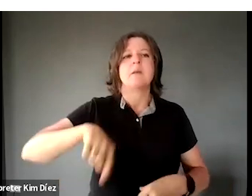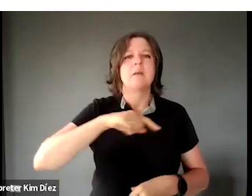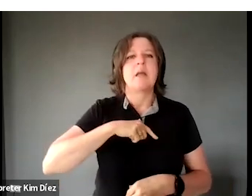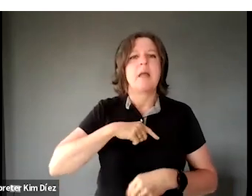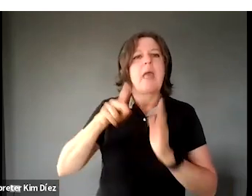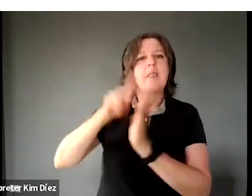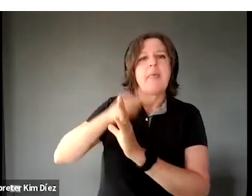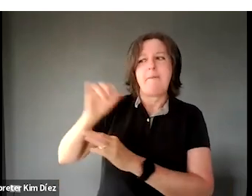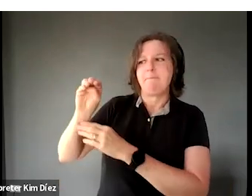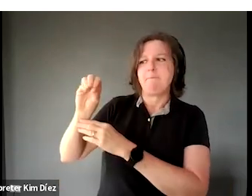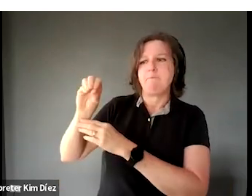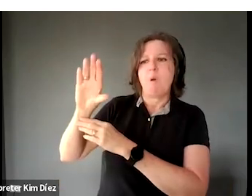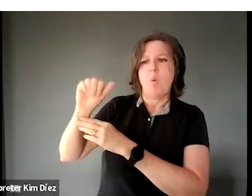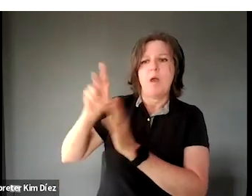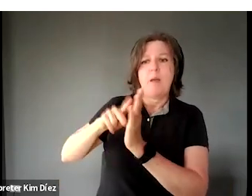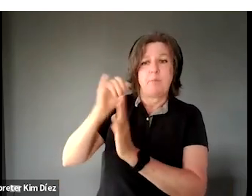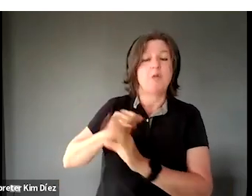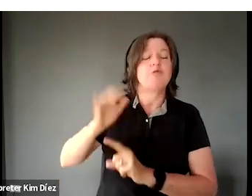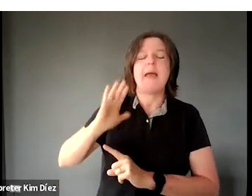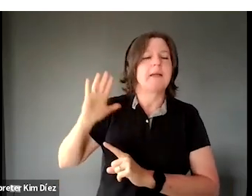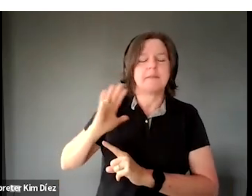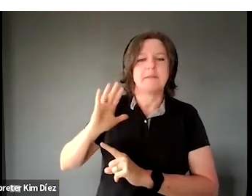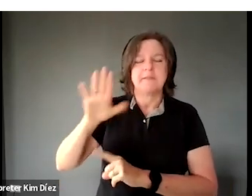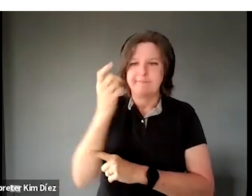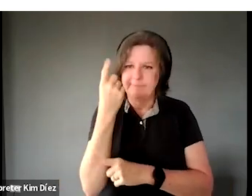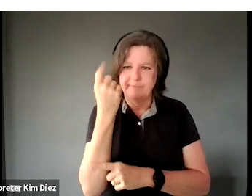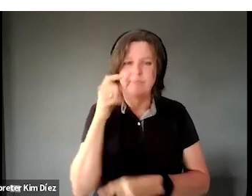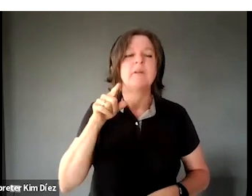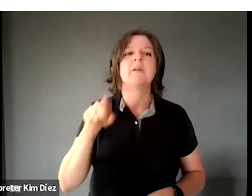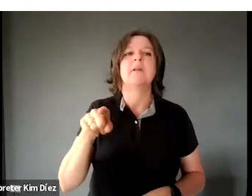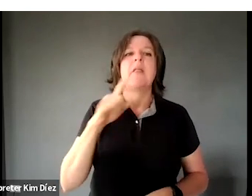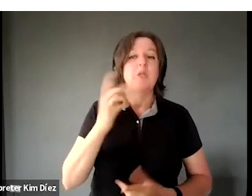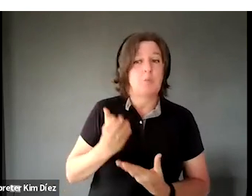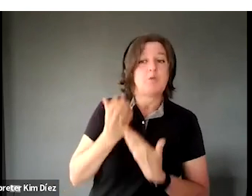Perhaps just to add on, in the MUCA project,